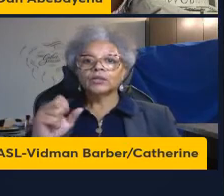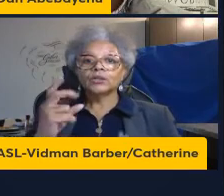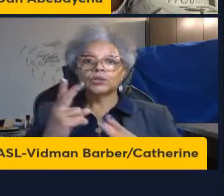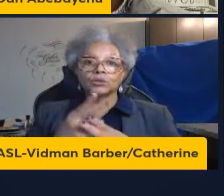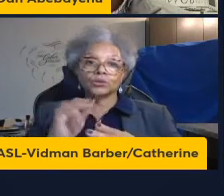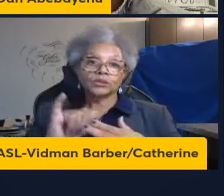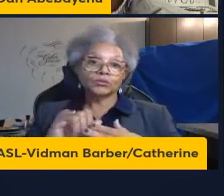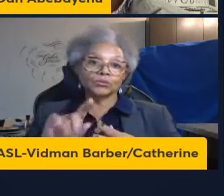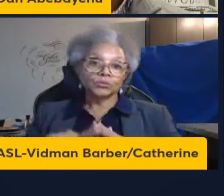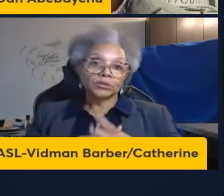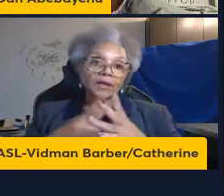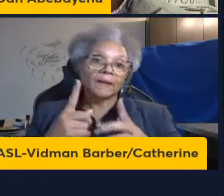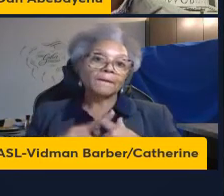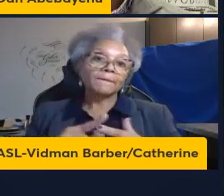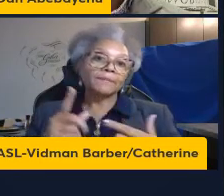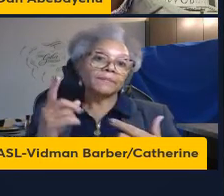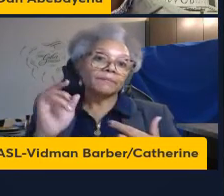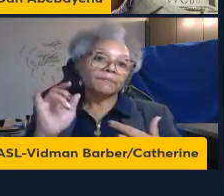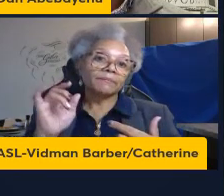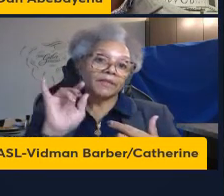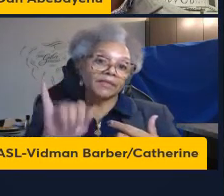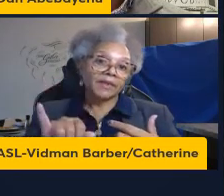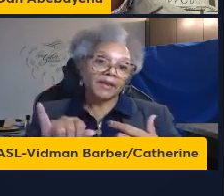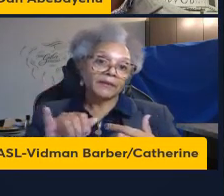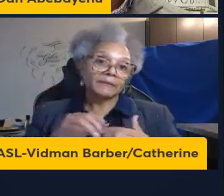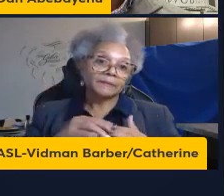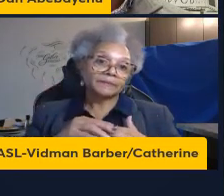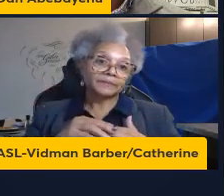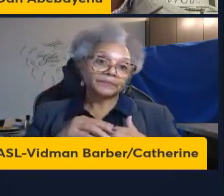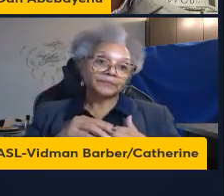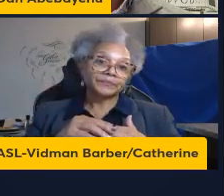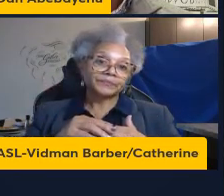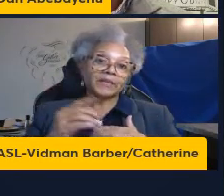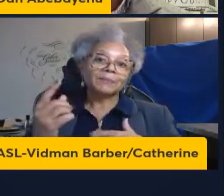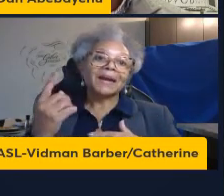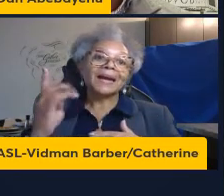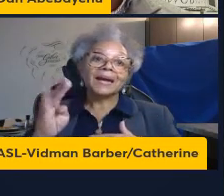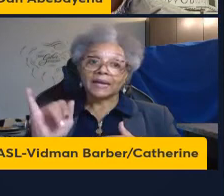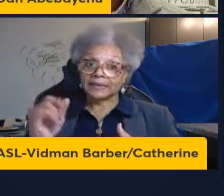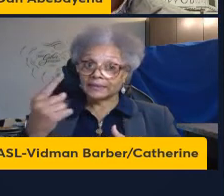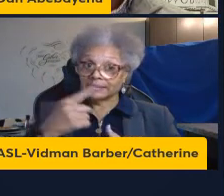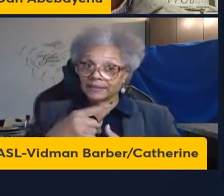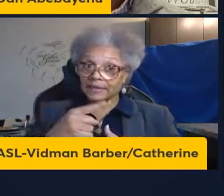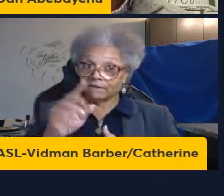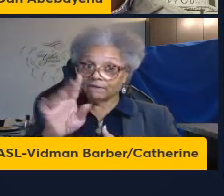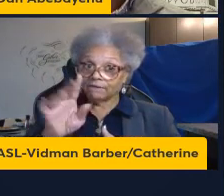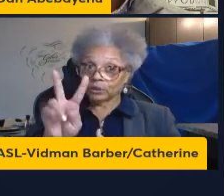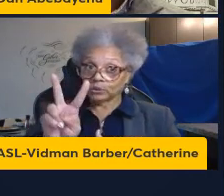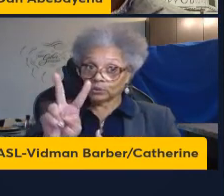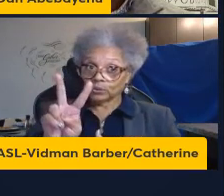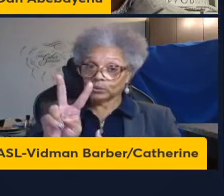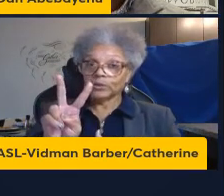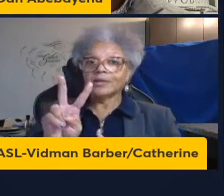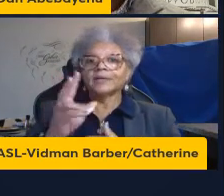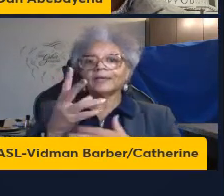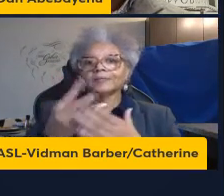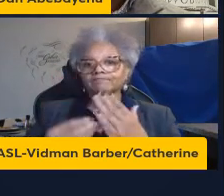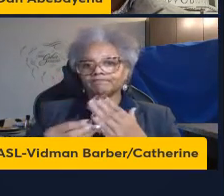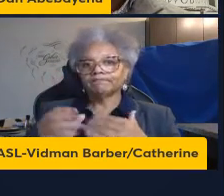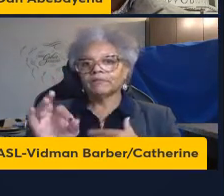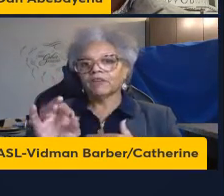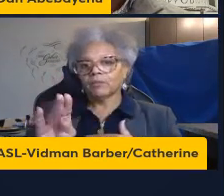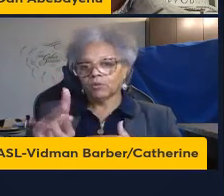what's interesting is that in the black 6 mouse, by day 42, the fibrosis goes away. In the Thy1 knockout animal,